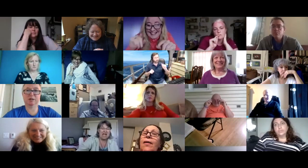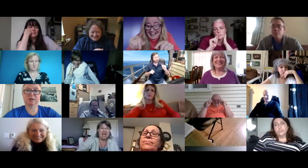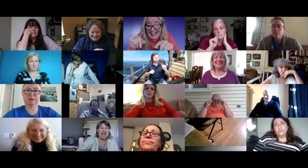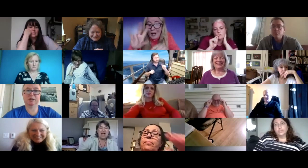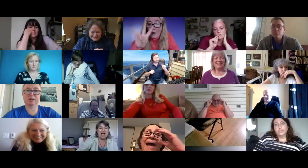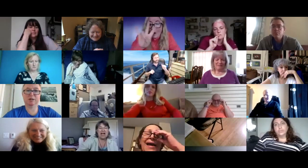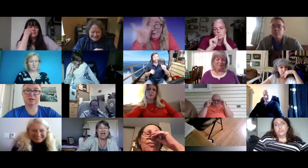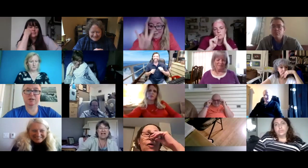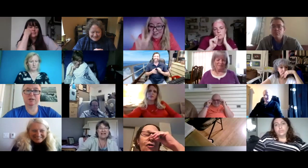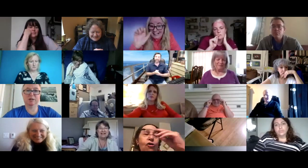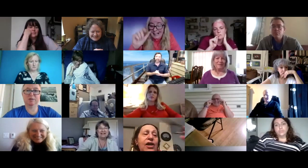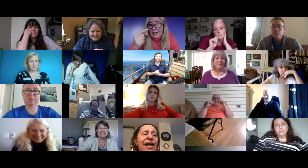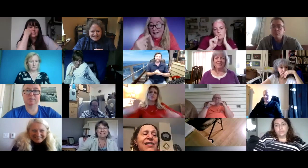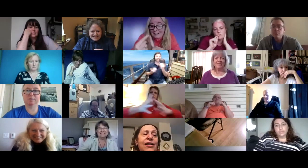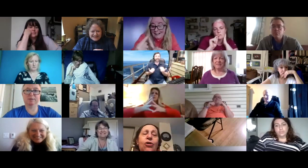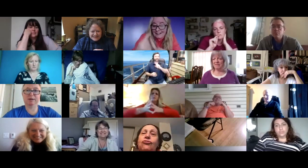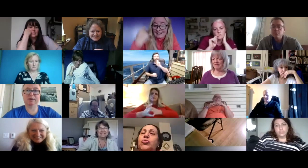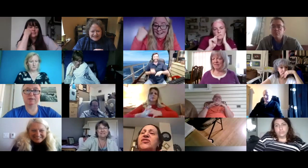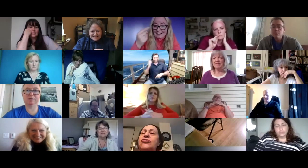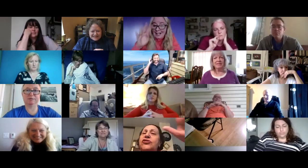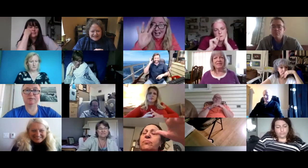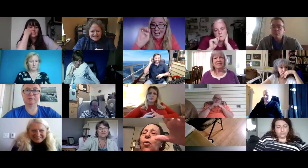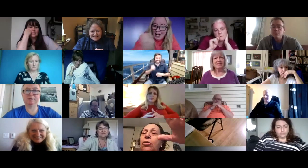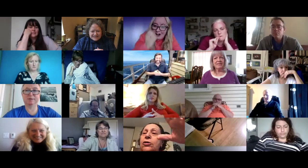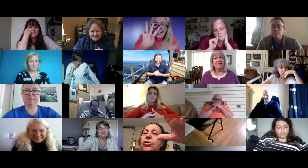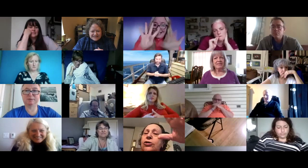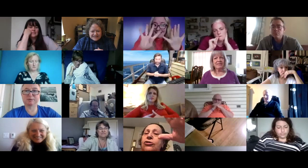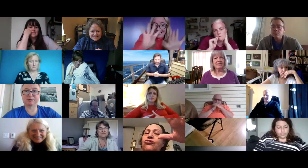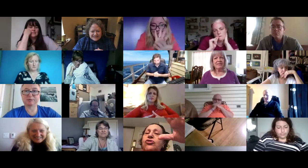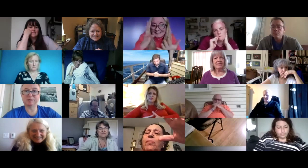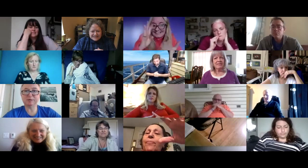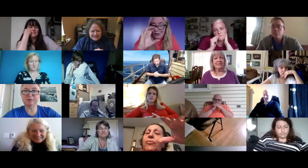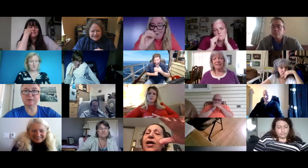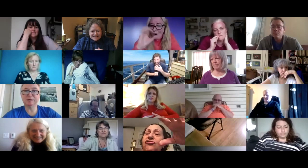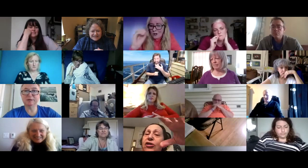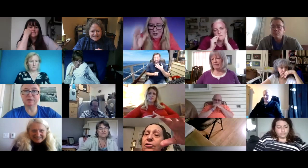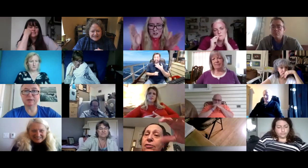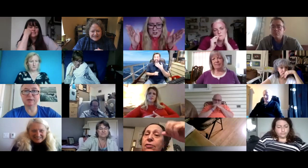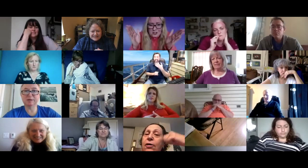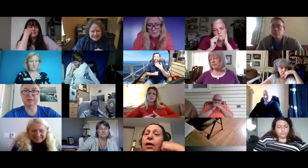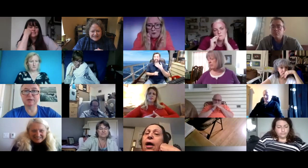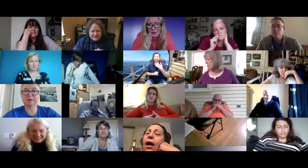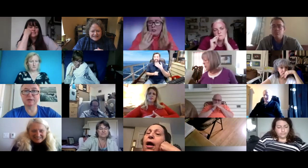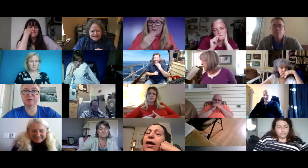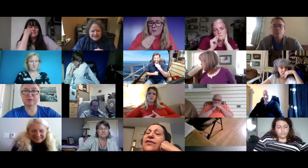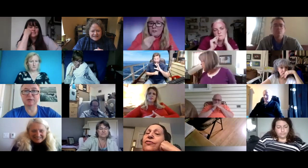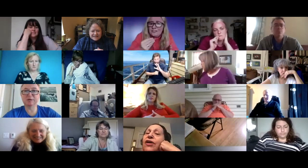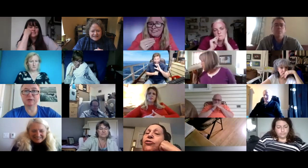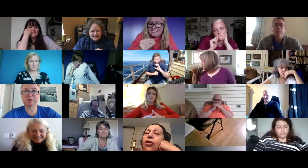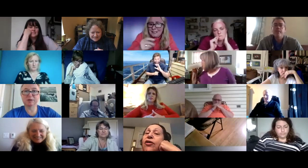Question, back in the early 1900s, with such a small Jewish population,